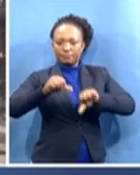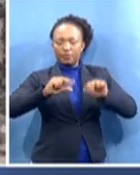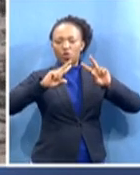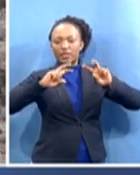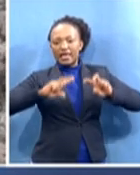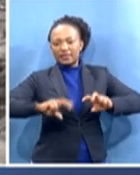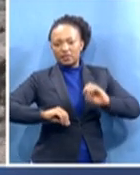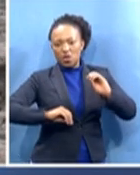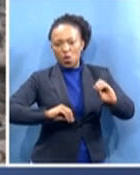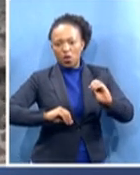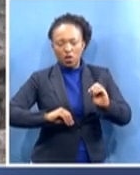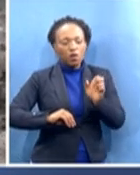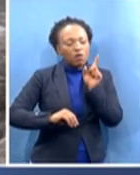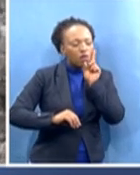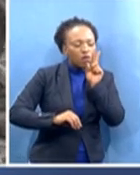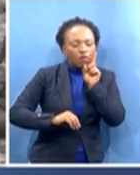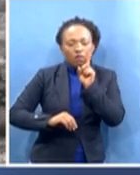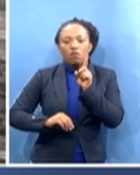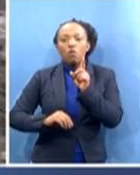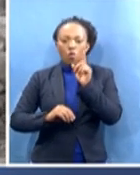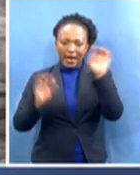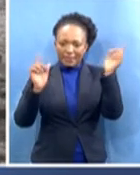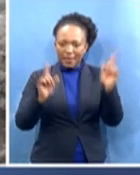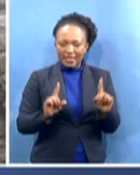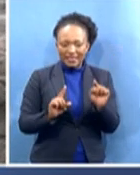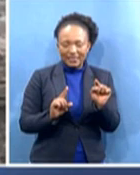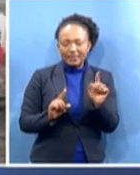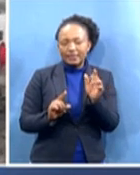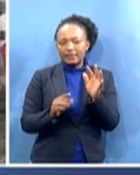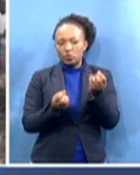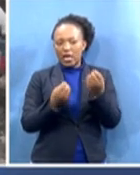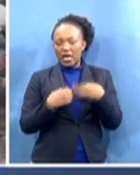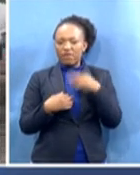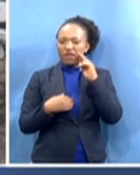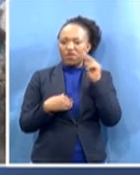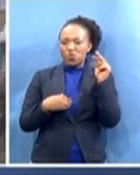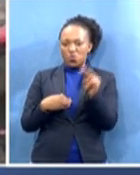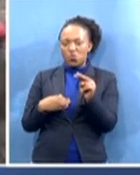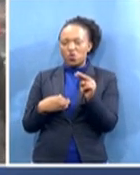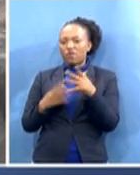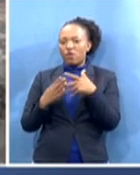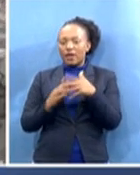to give us the view of all the situation in the coming days. The